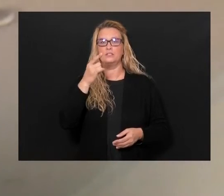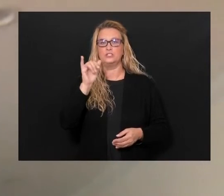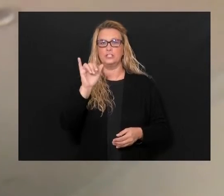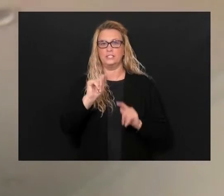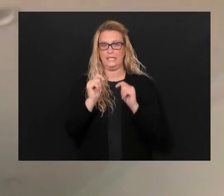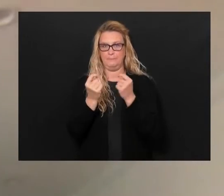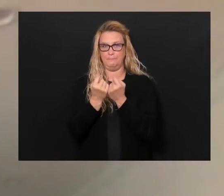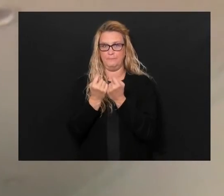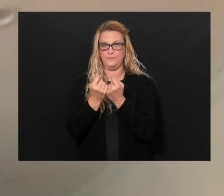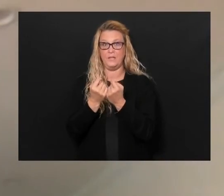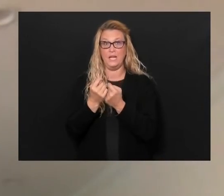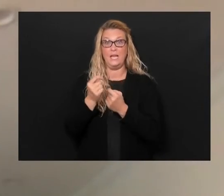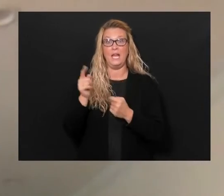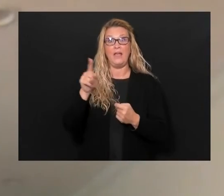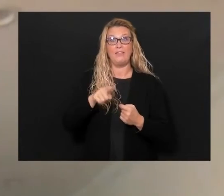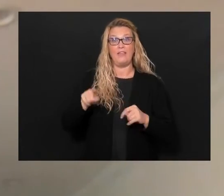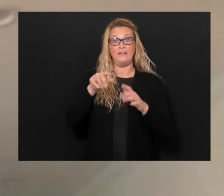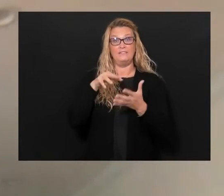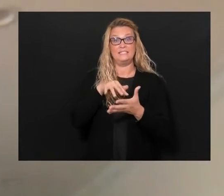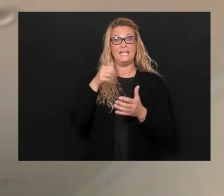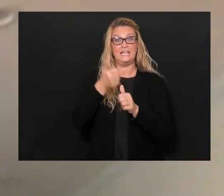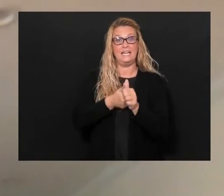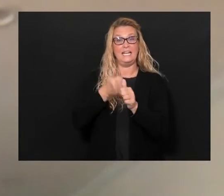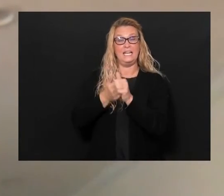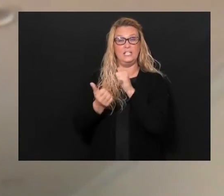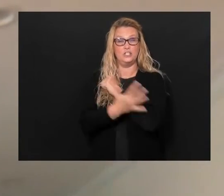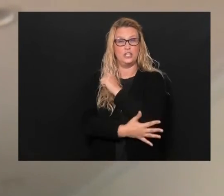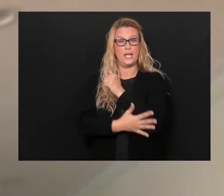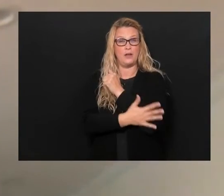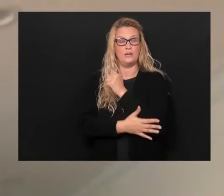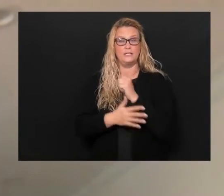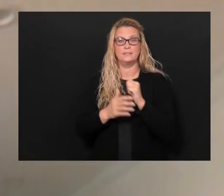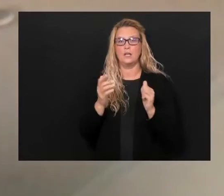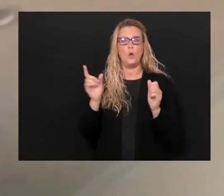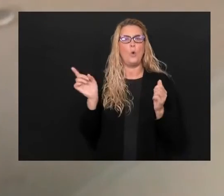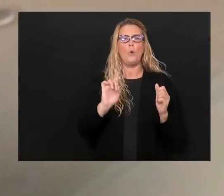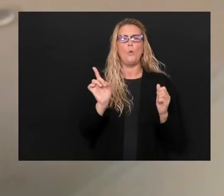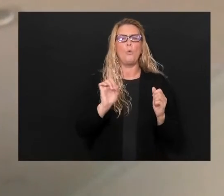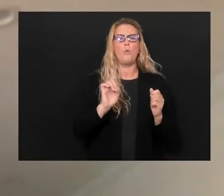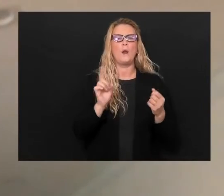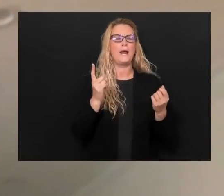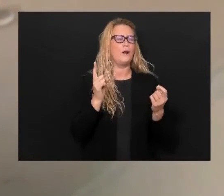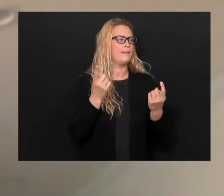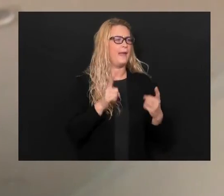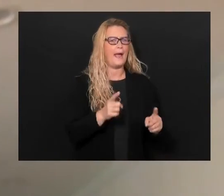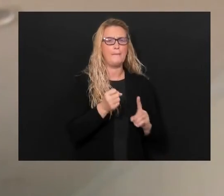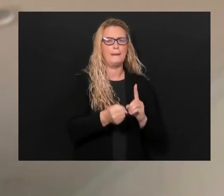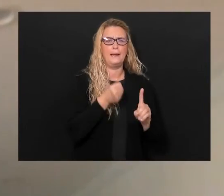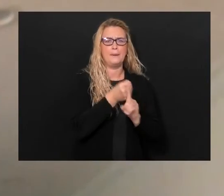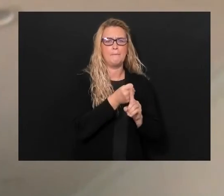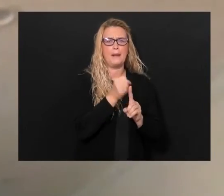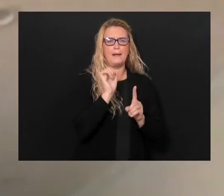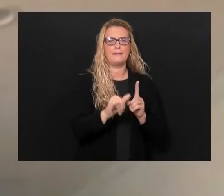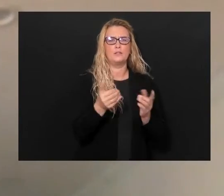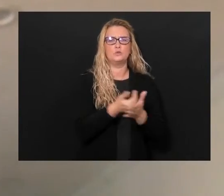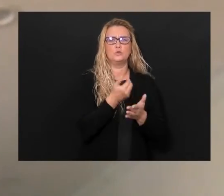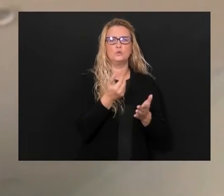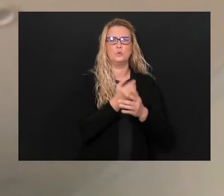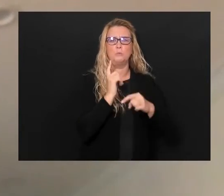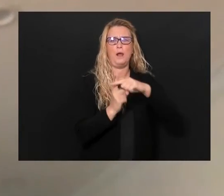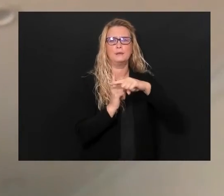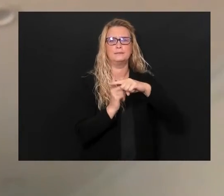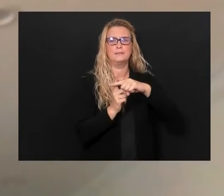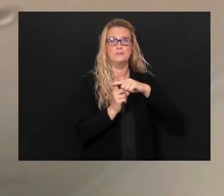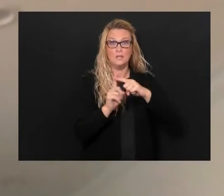and studies in each county what is driving those new cases, what is driving that spread. And the thing that the governor